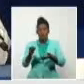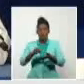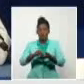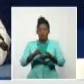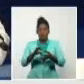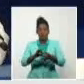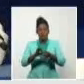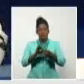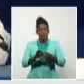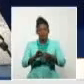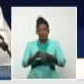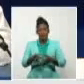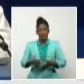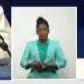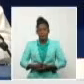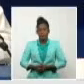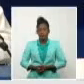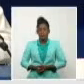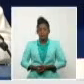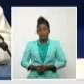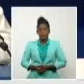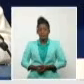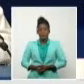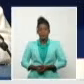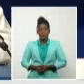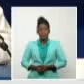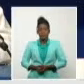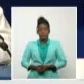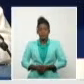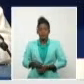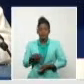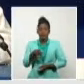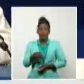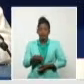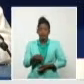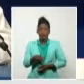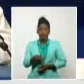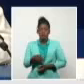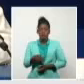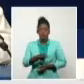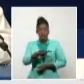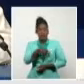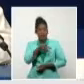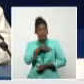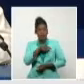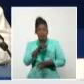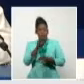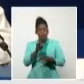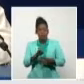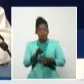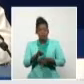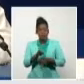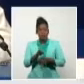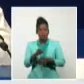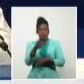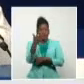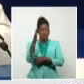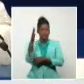movimiento migratorio que en el día se produjo ayer se entraron en nuestro